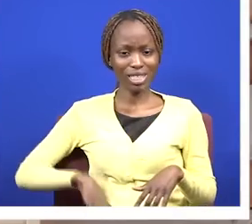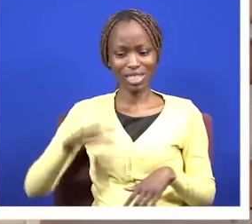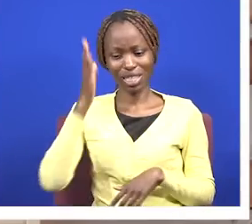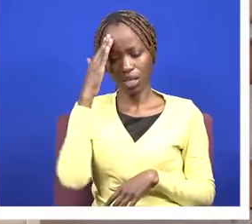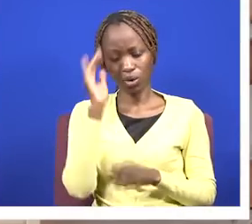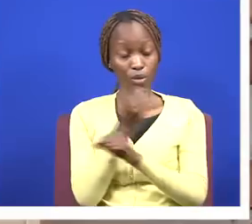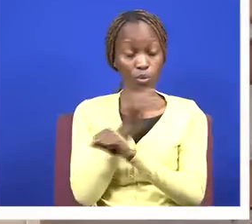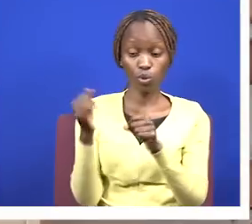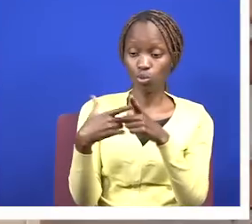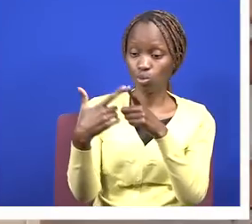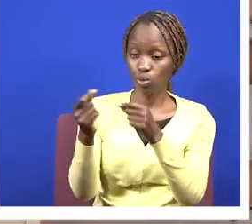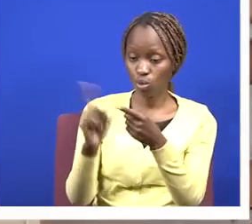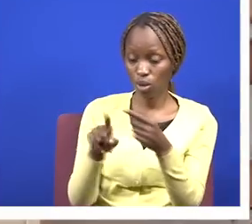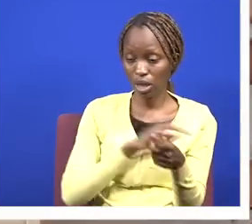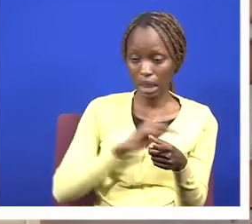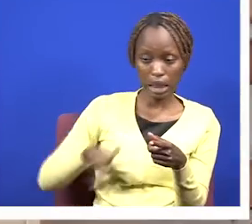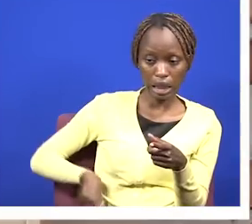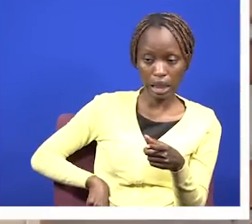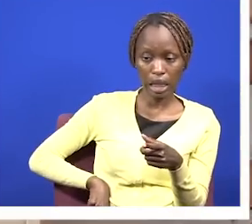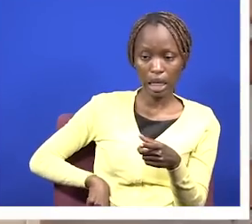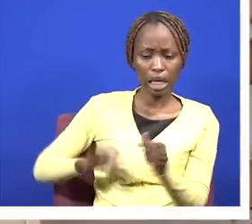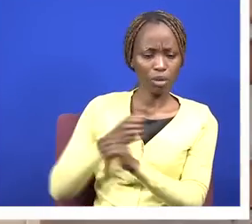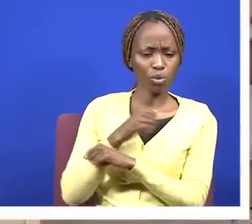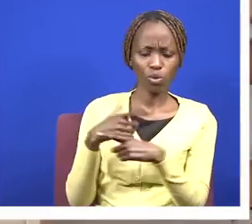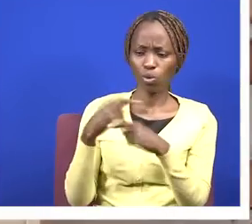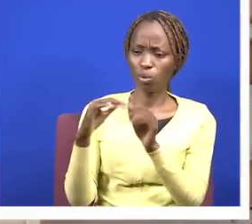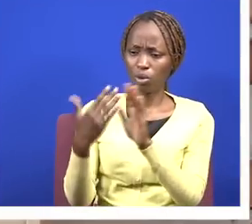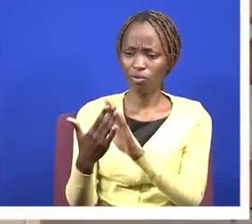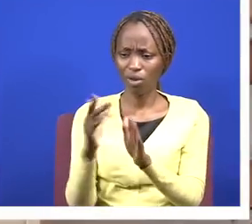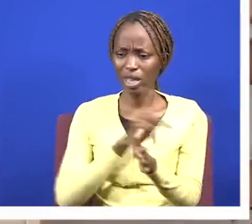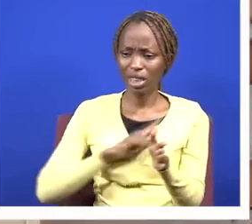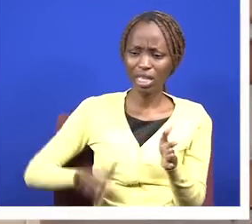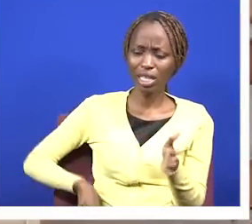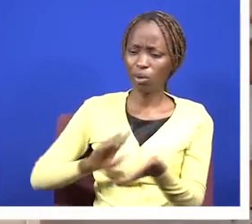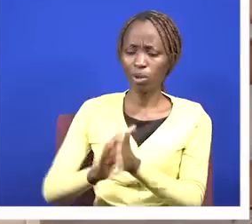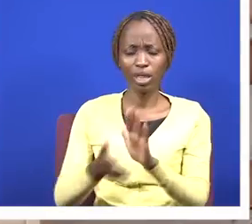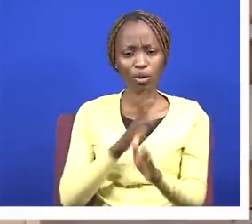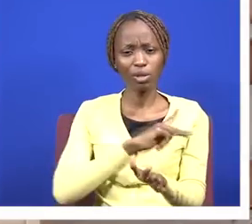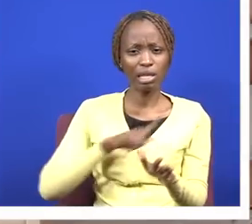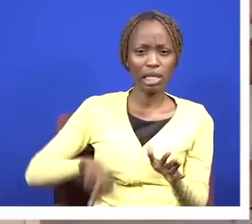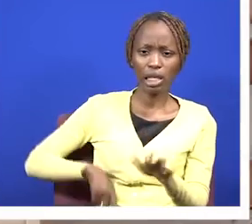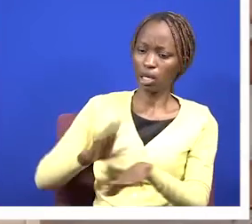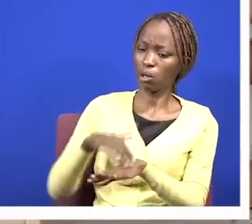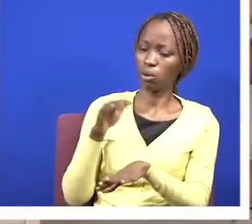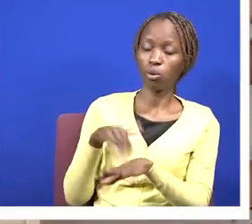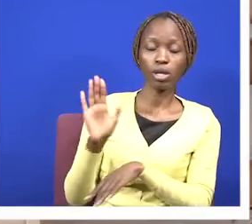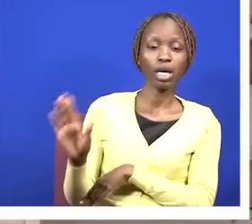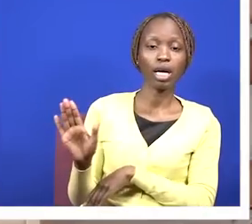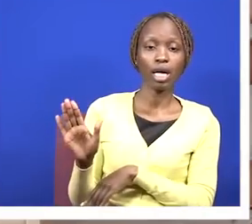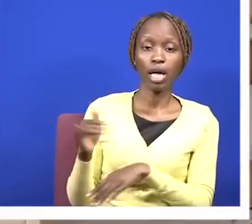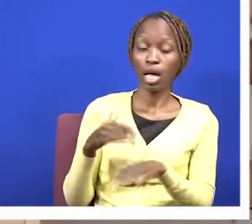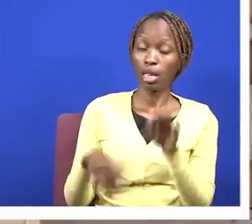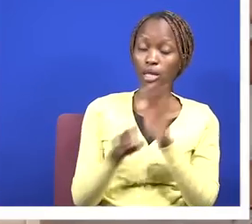to the king. She could not go before the king without being invited. There was a law